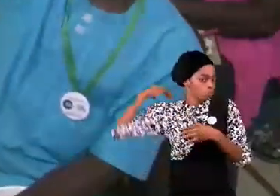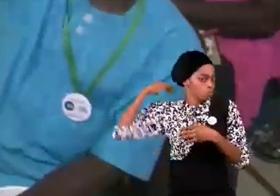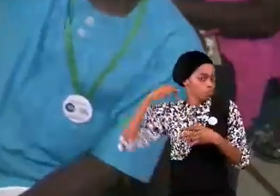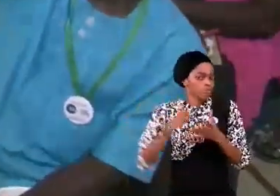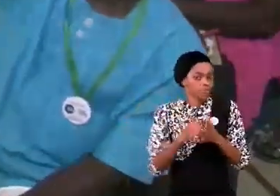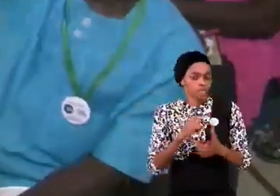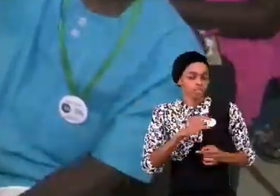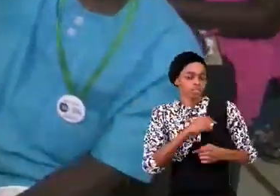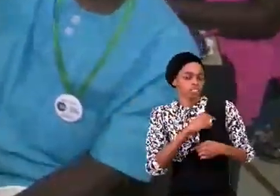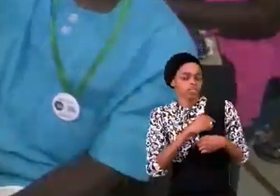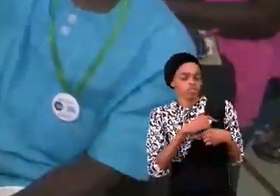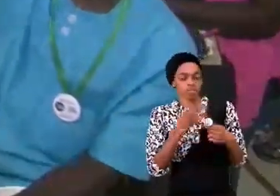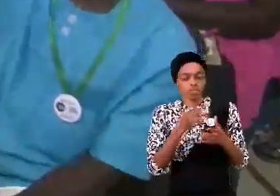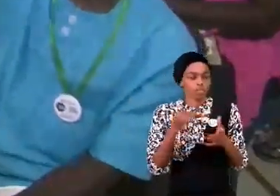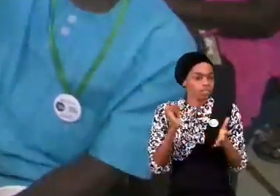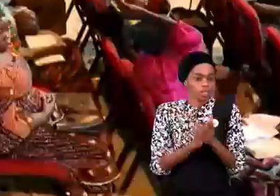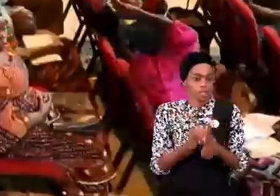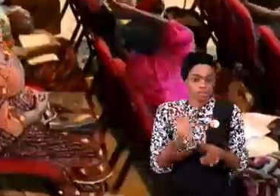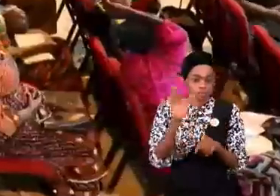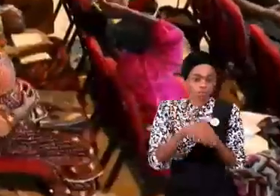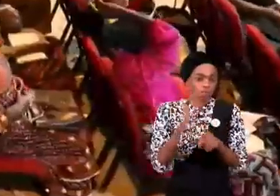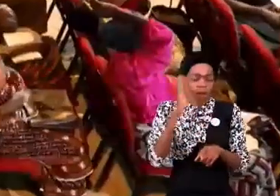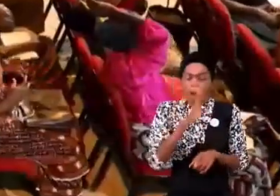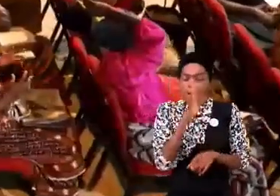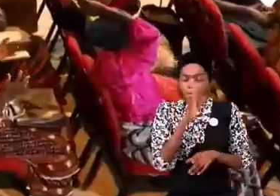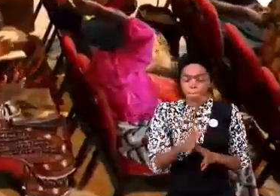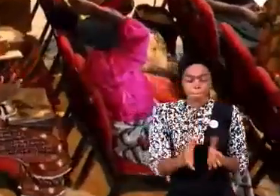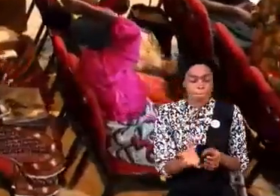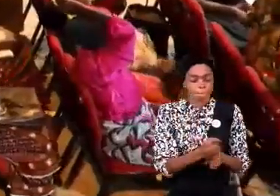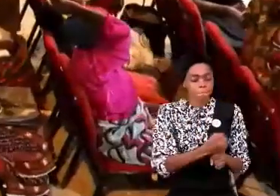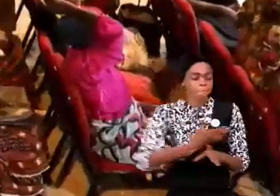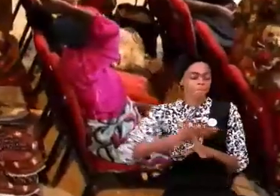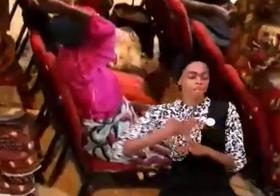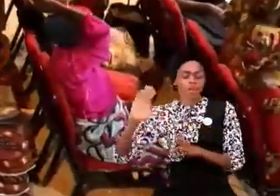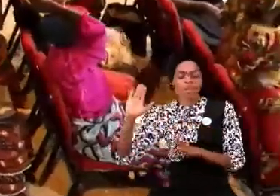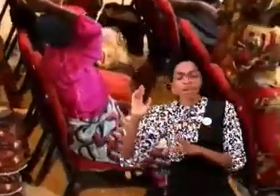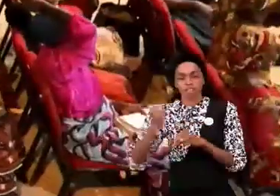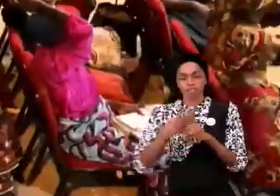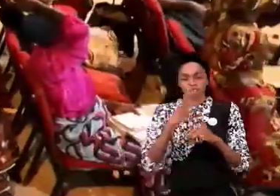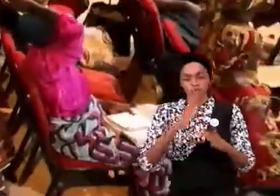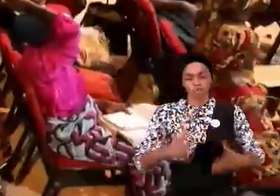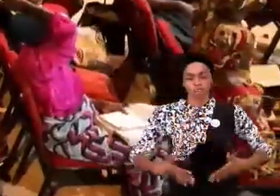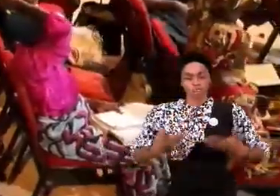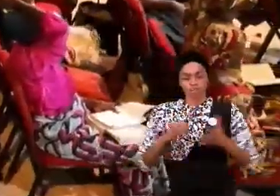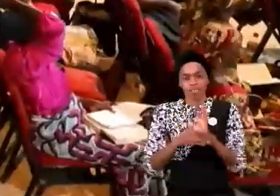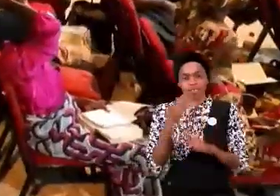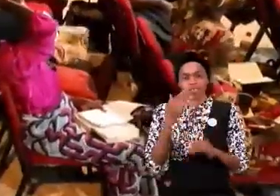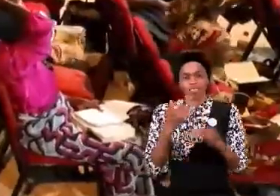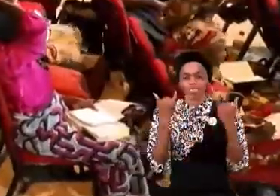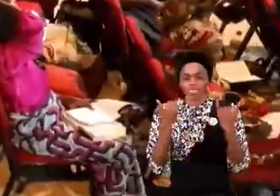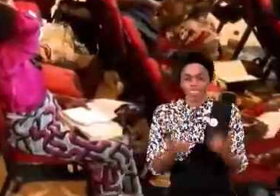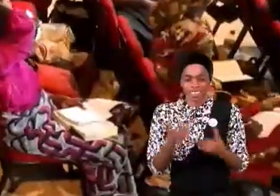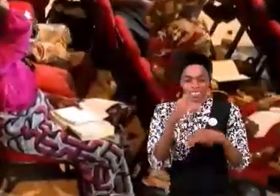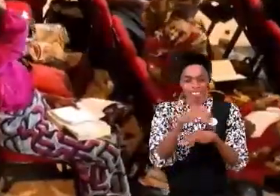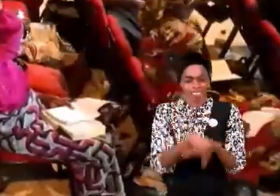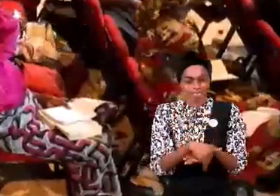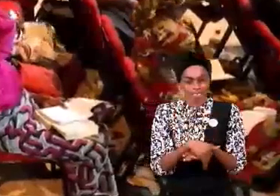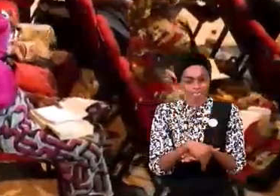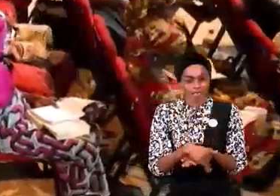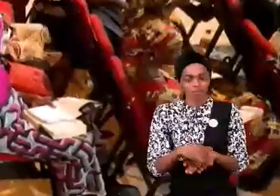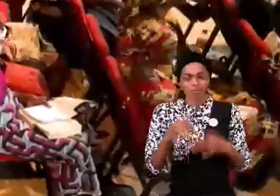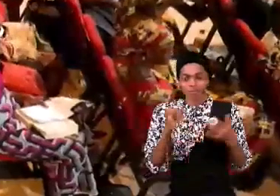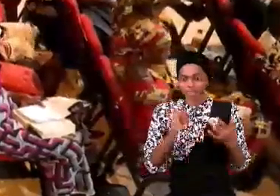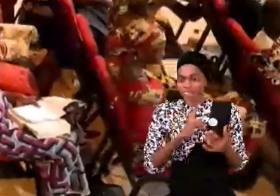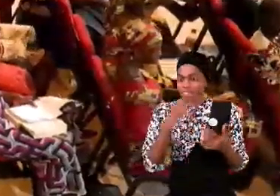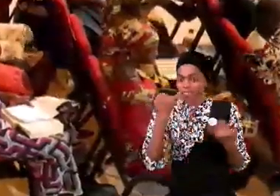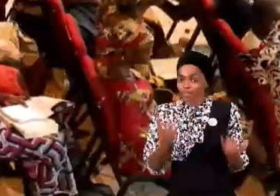Tonight, I say tonight, that mighty word of the Lord, which man cannot